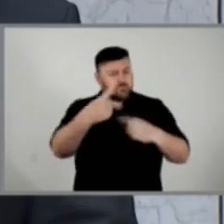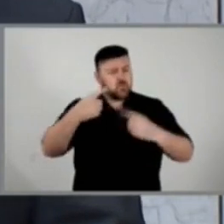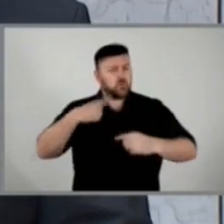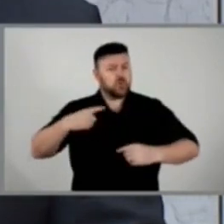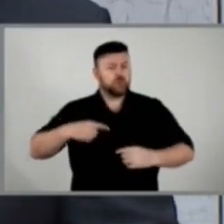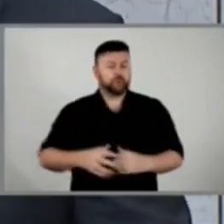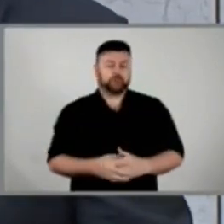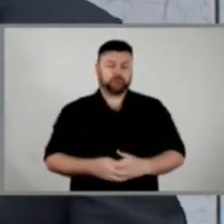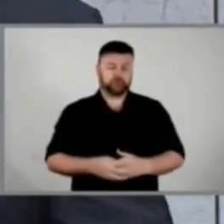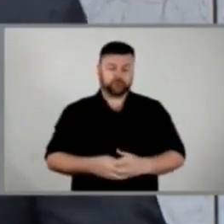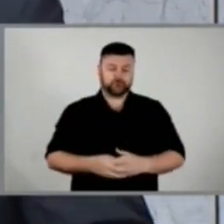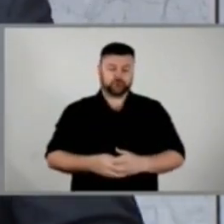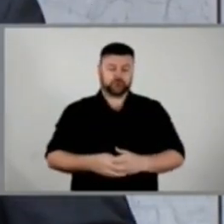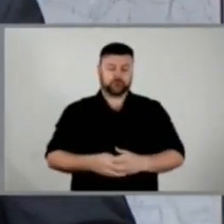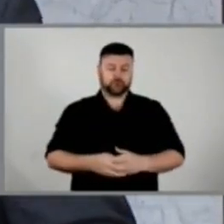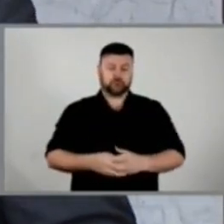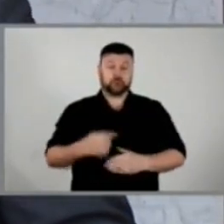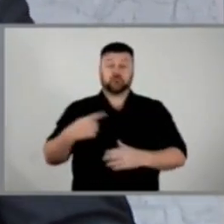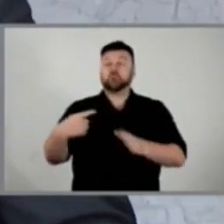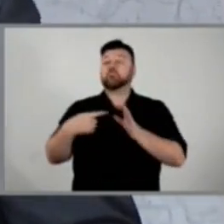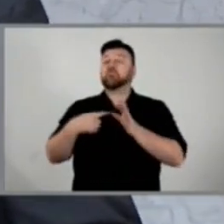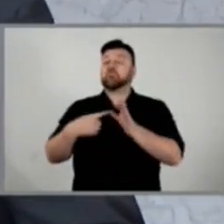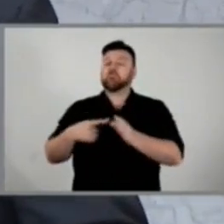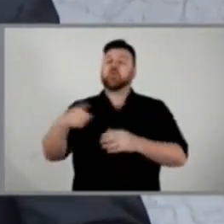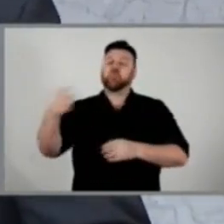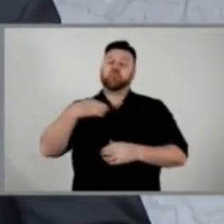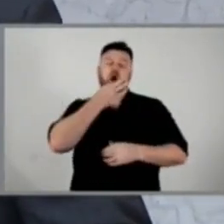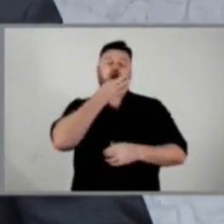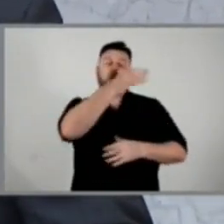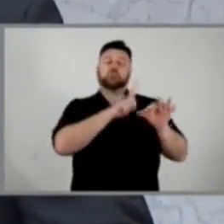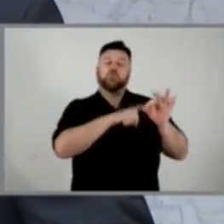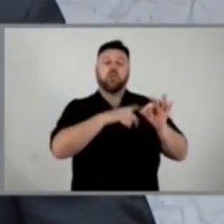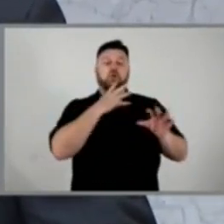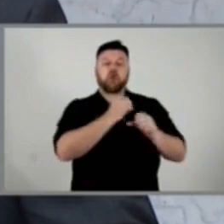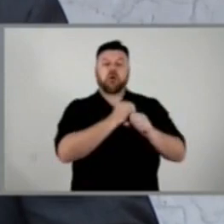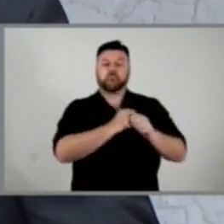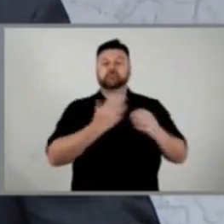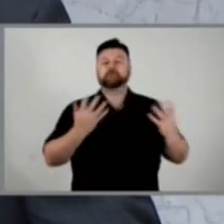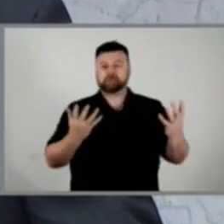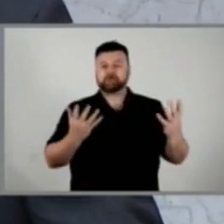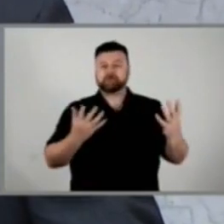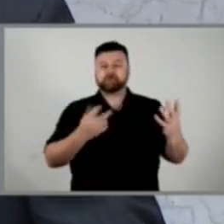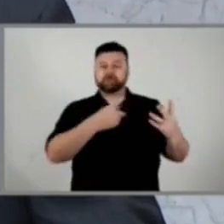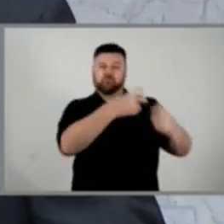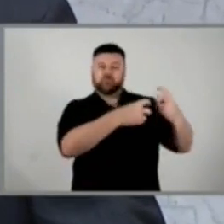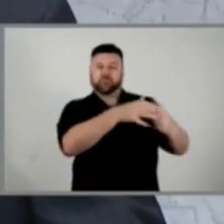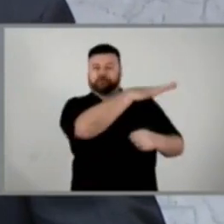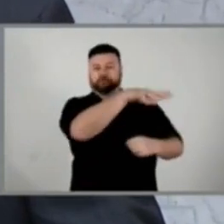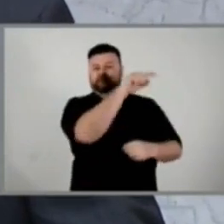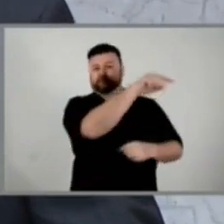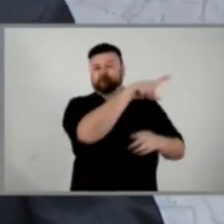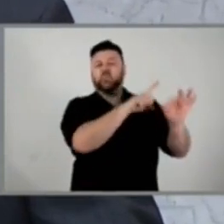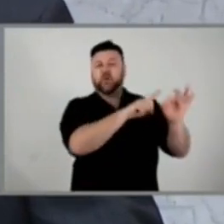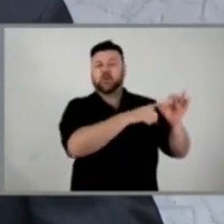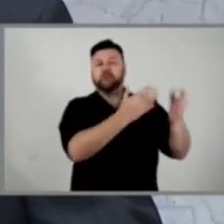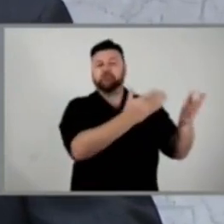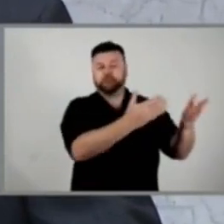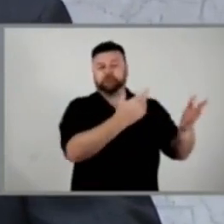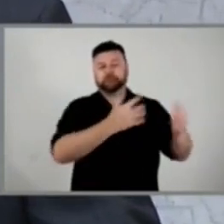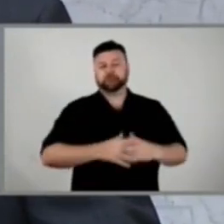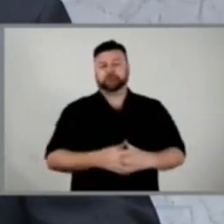is something you'd need to raise with the Queensland Government, because I understand that's where the issue ultimately prevented that flight from